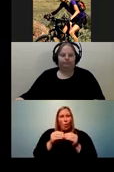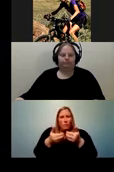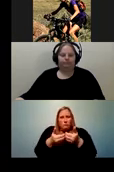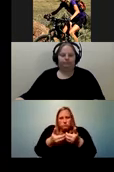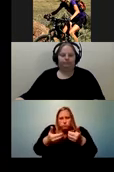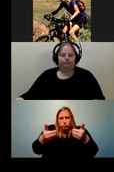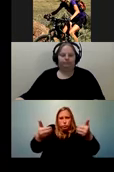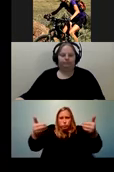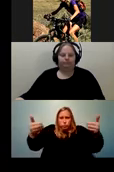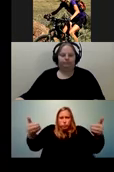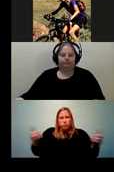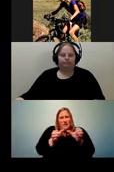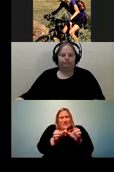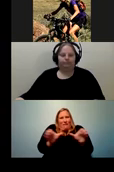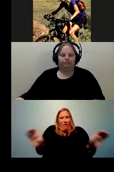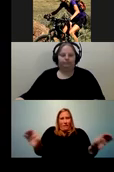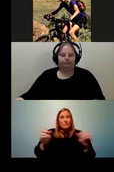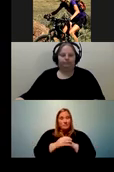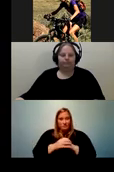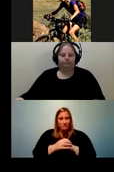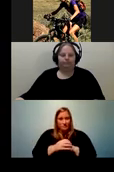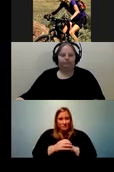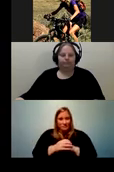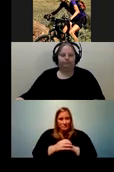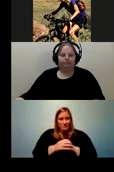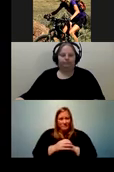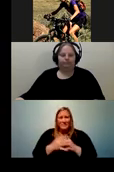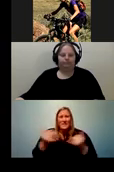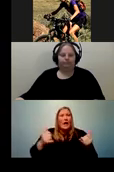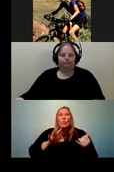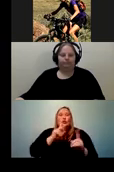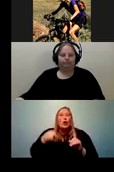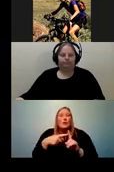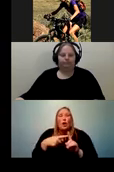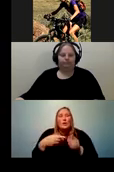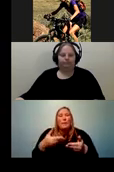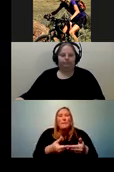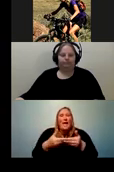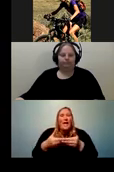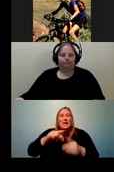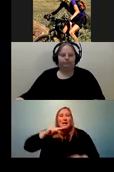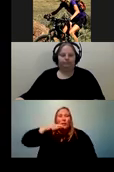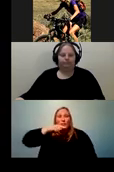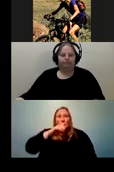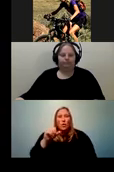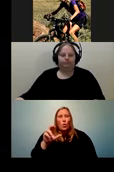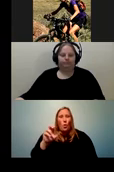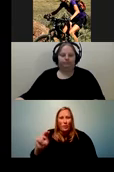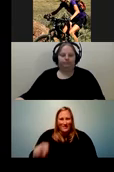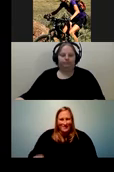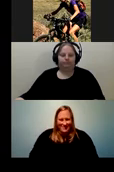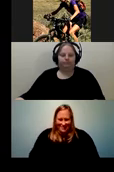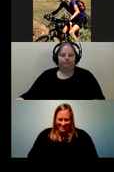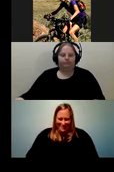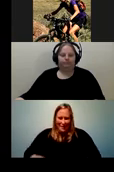an example that is absolutely, we're going to talk baby corn here. So I was